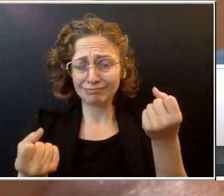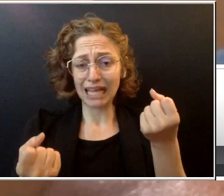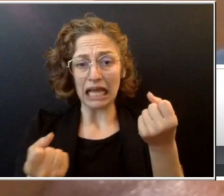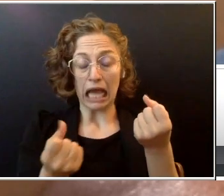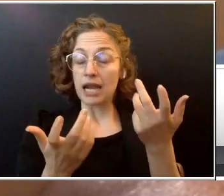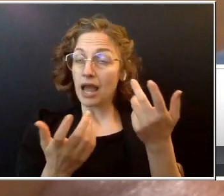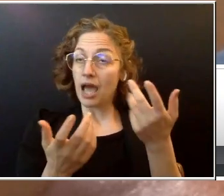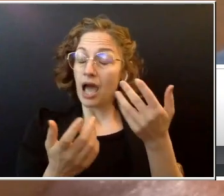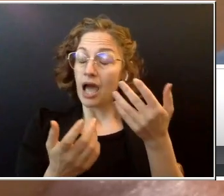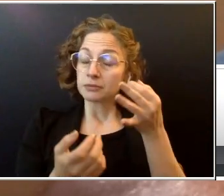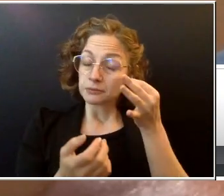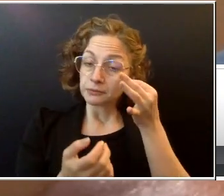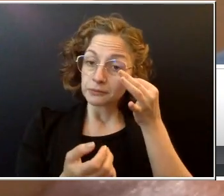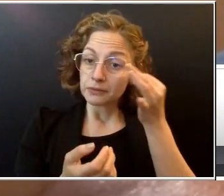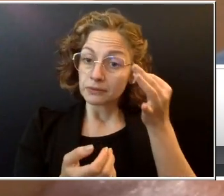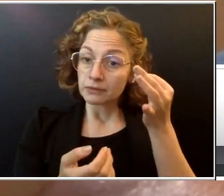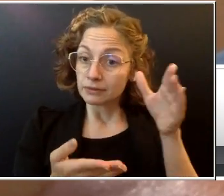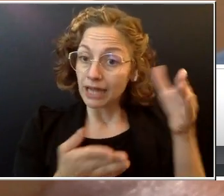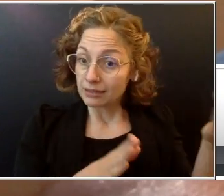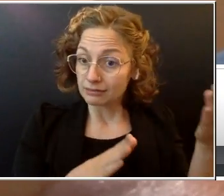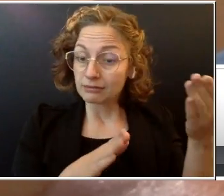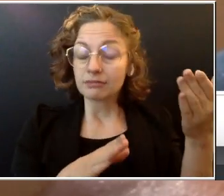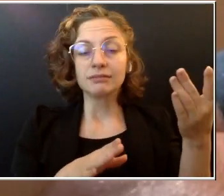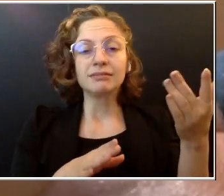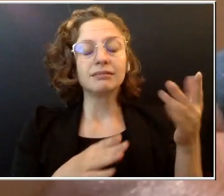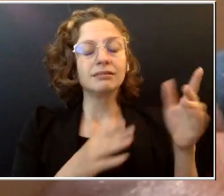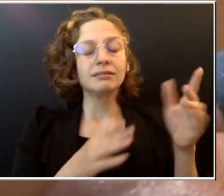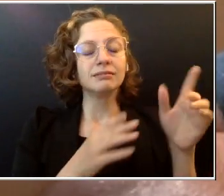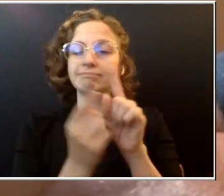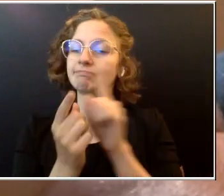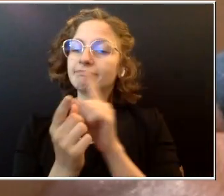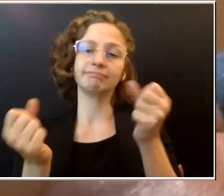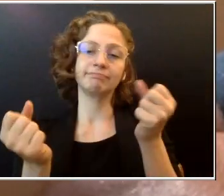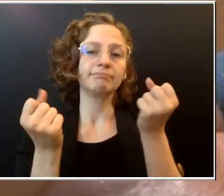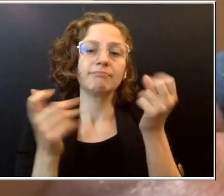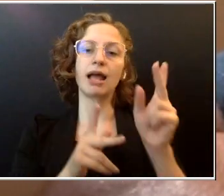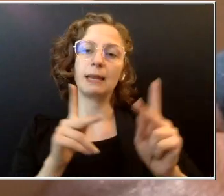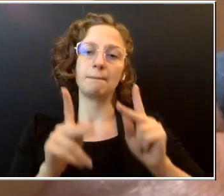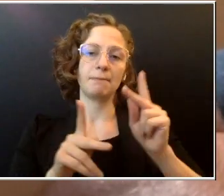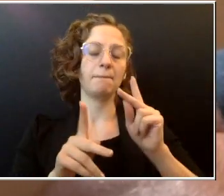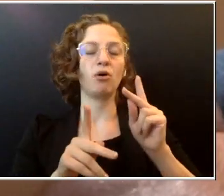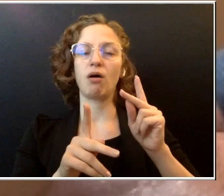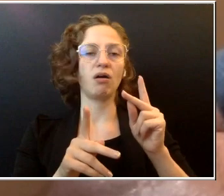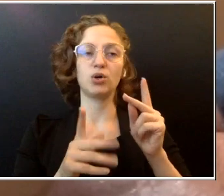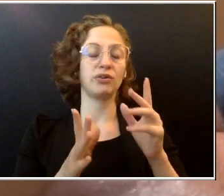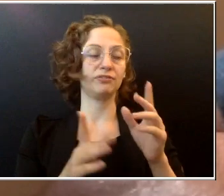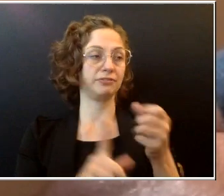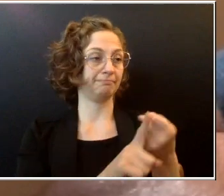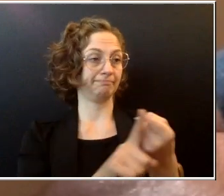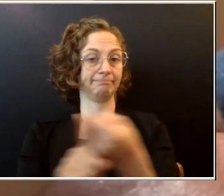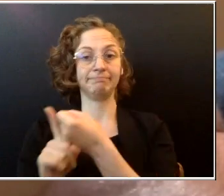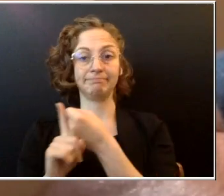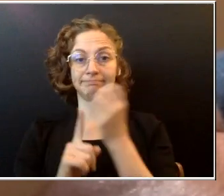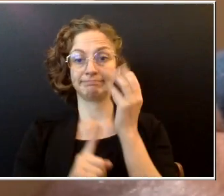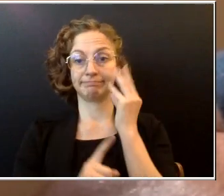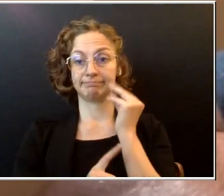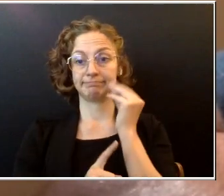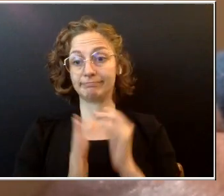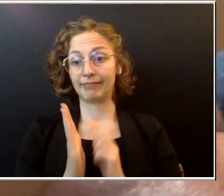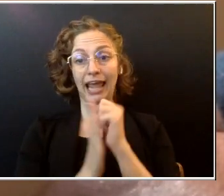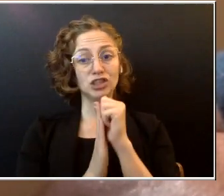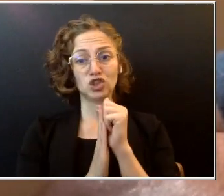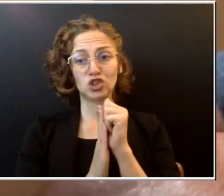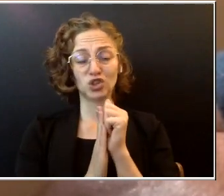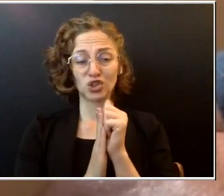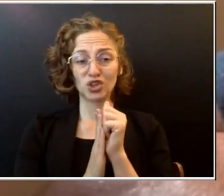met so many different people from all walks of life that had cancer. So it's definitely, doesn't discriminate and everybody's